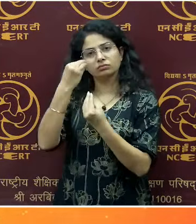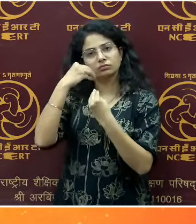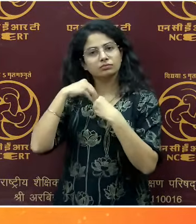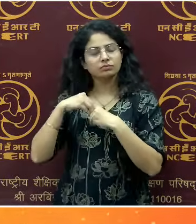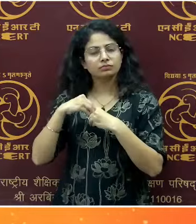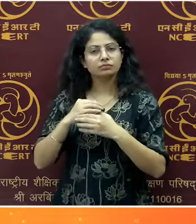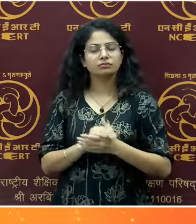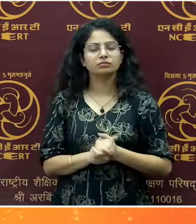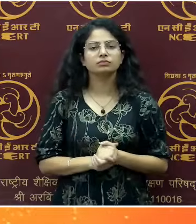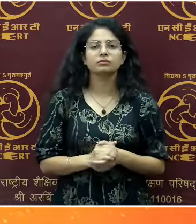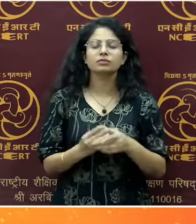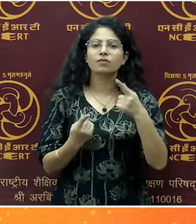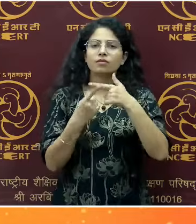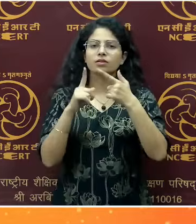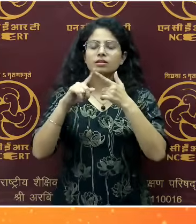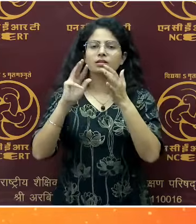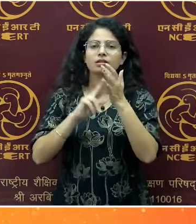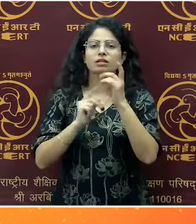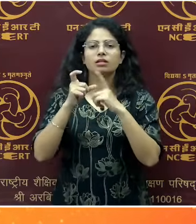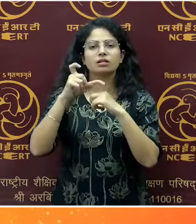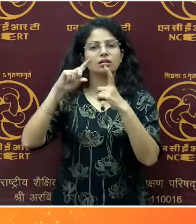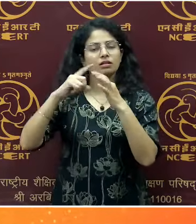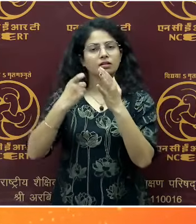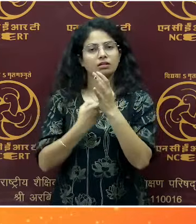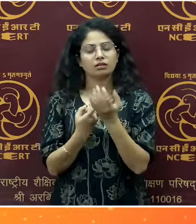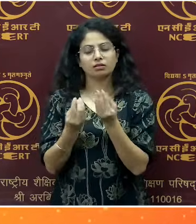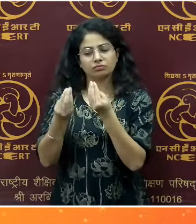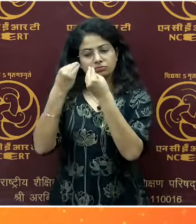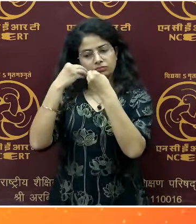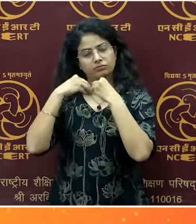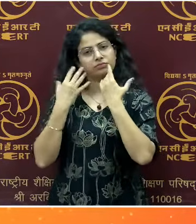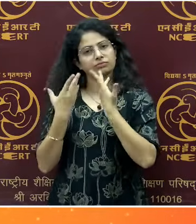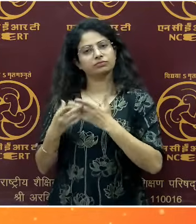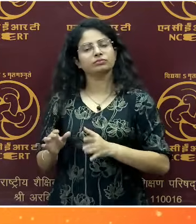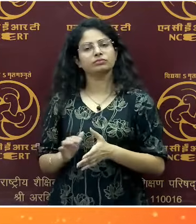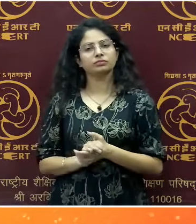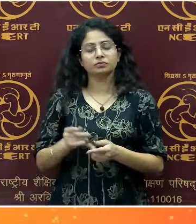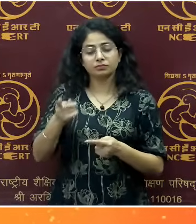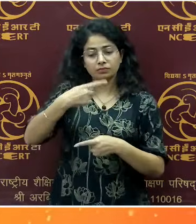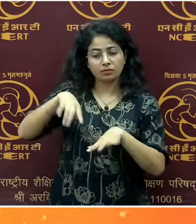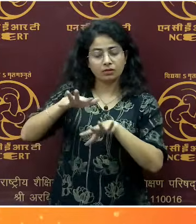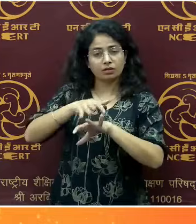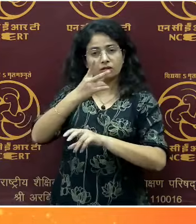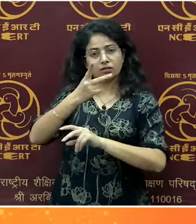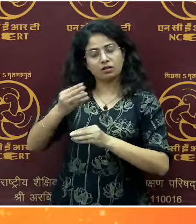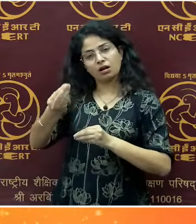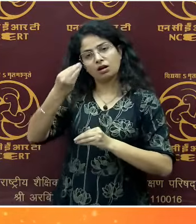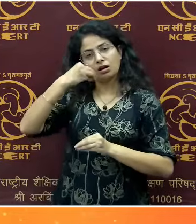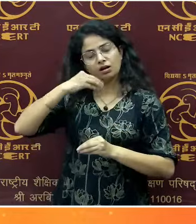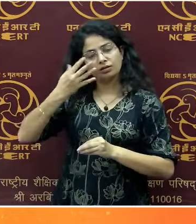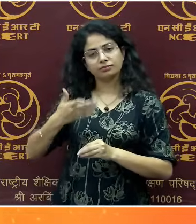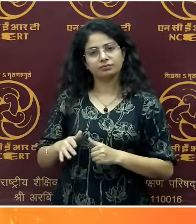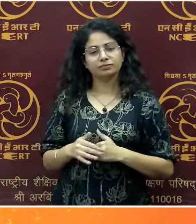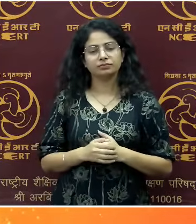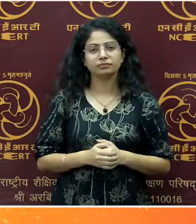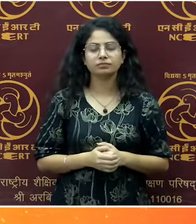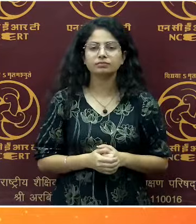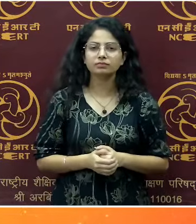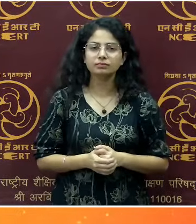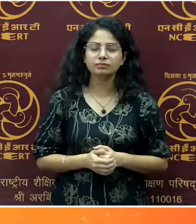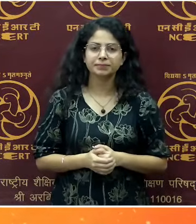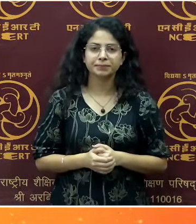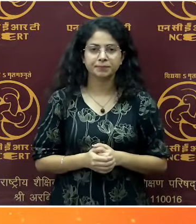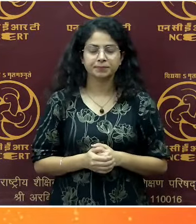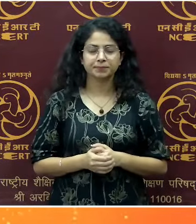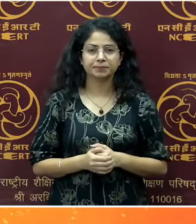the tender grass which was there? Yes. So, all the animals ate that fresh grass growing on